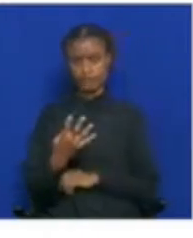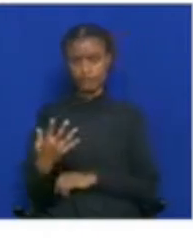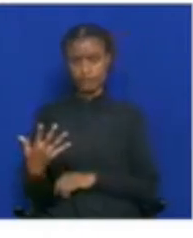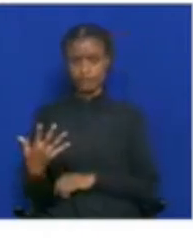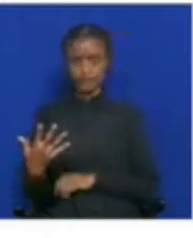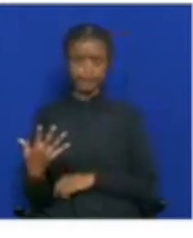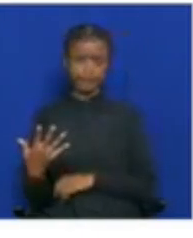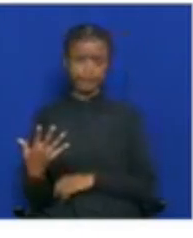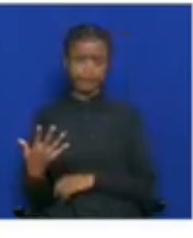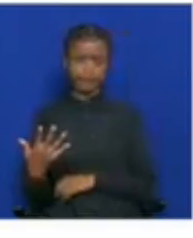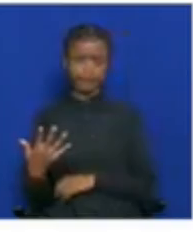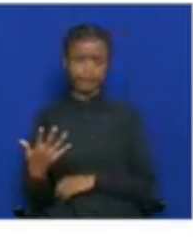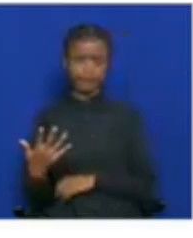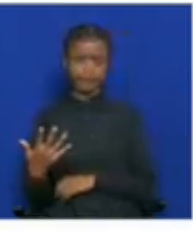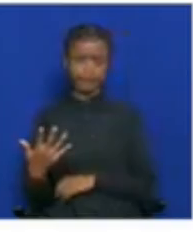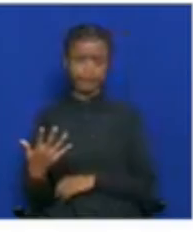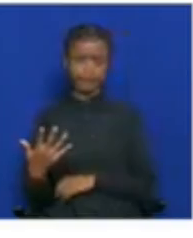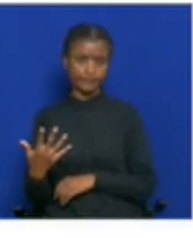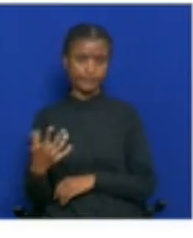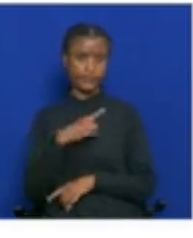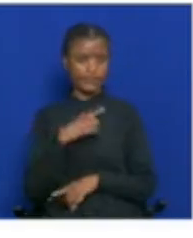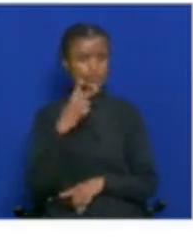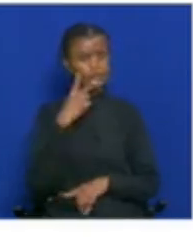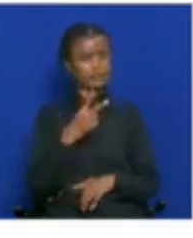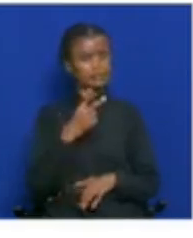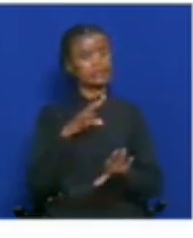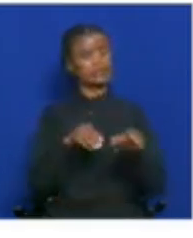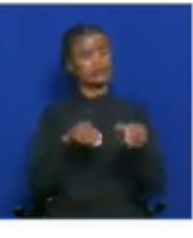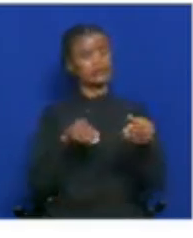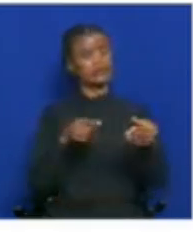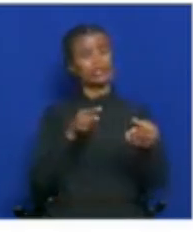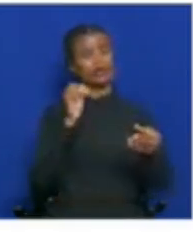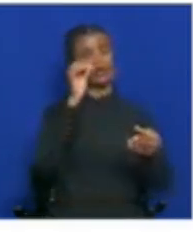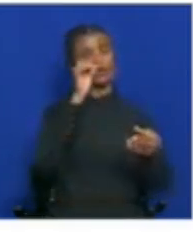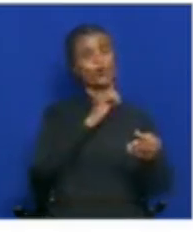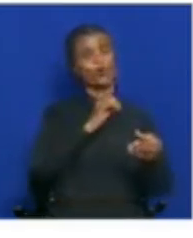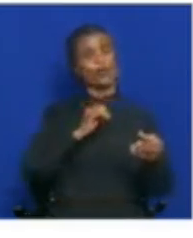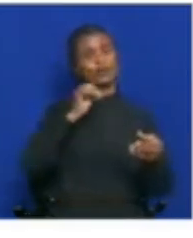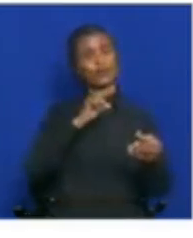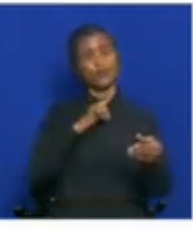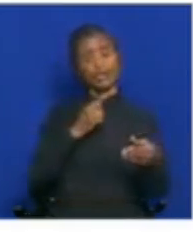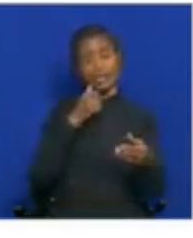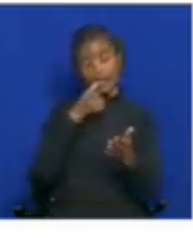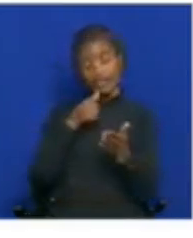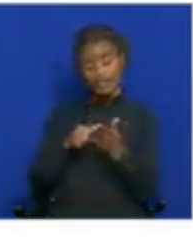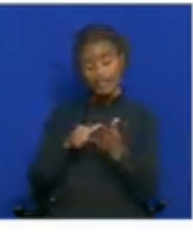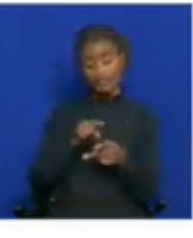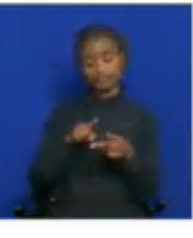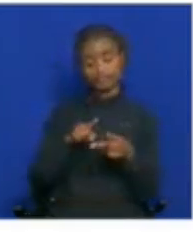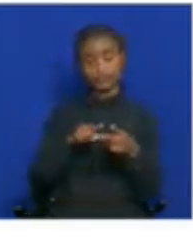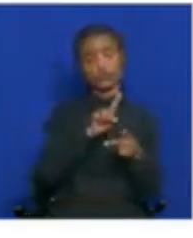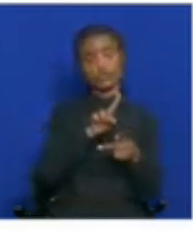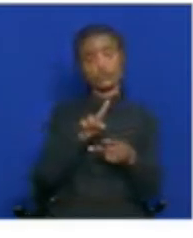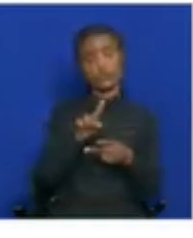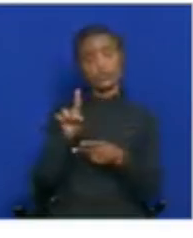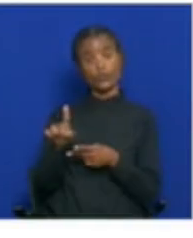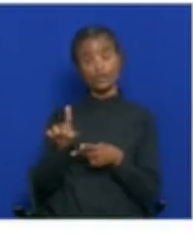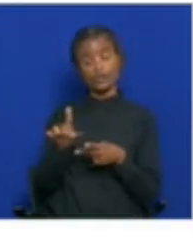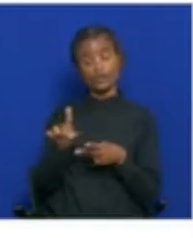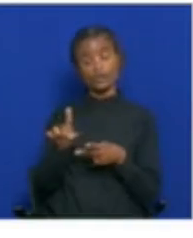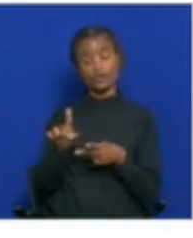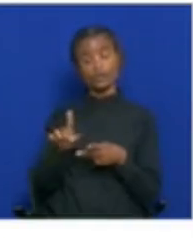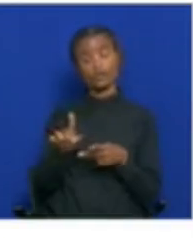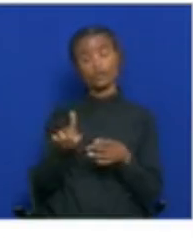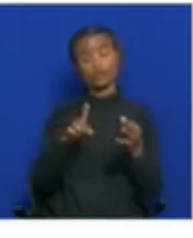I'm just looking at the letter on 111 and the statement. The Orlando dockets should be 2, 3, and